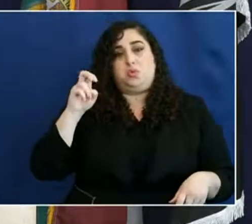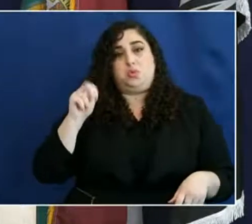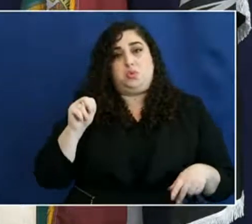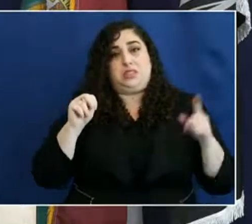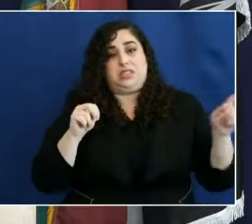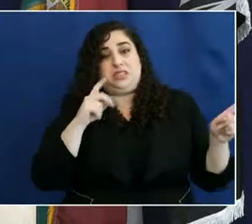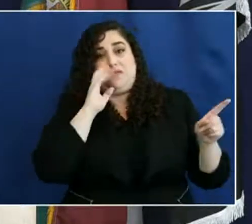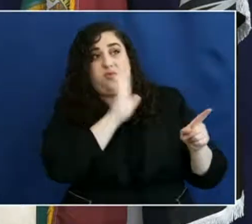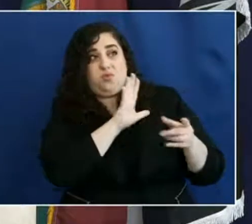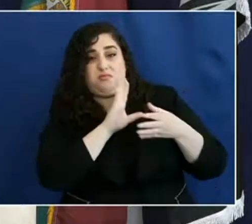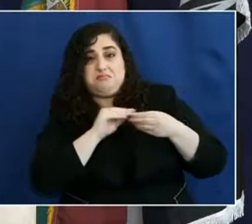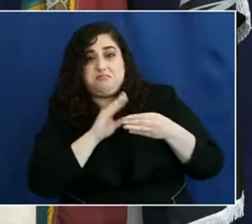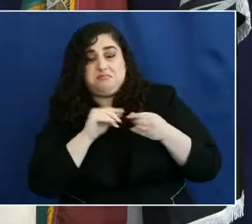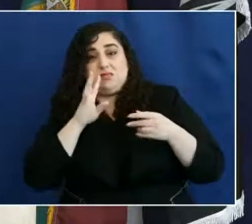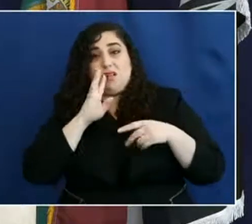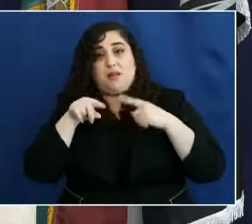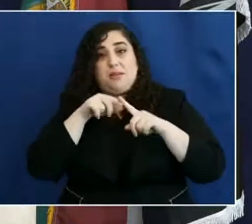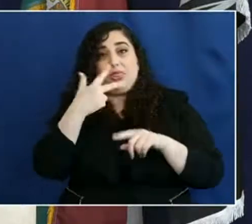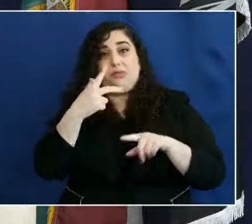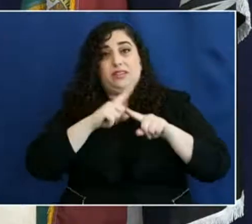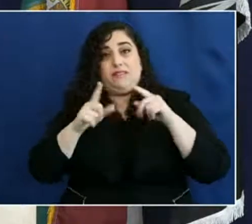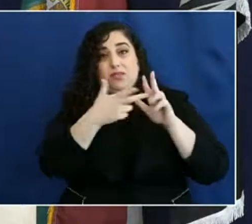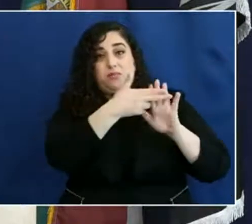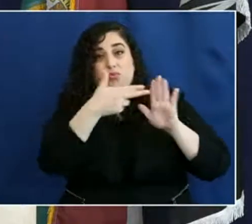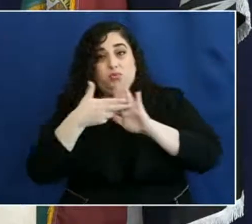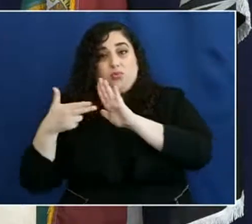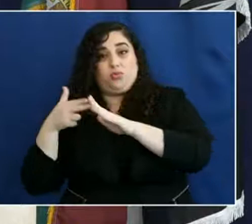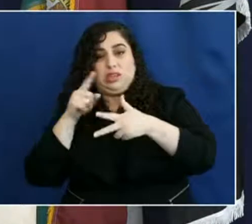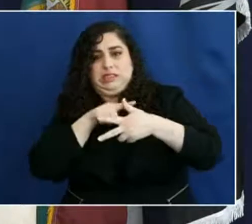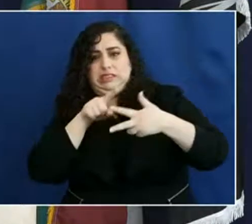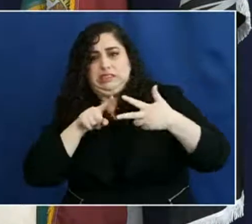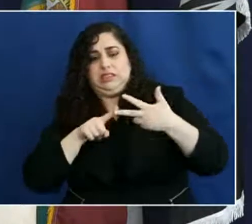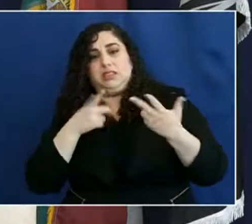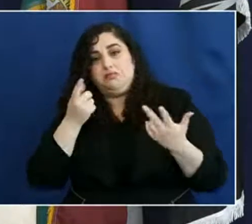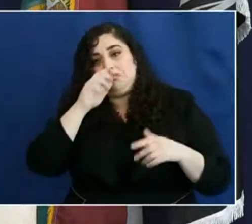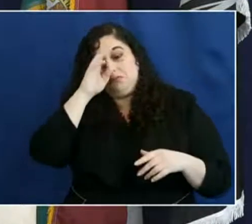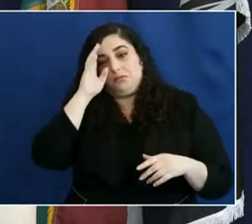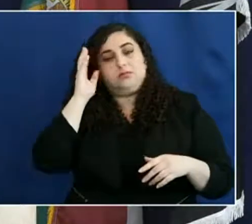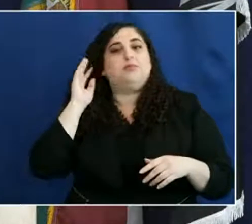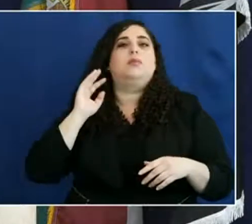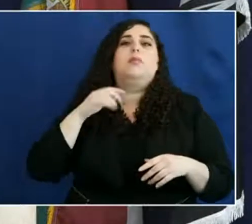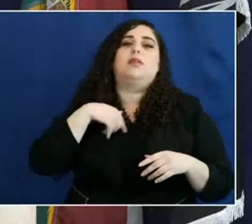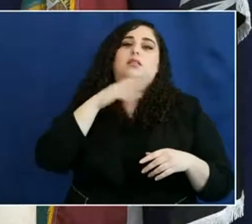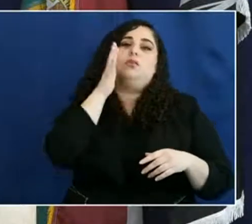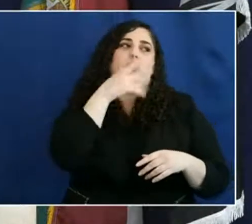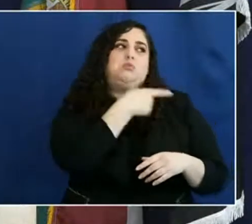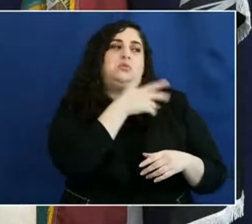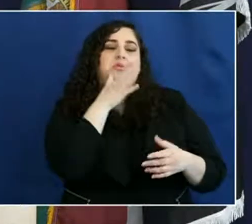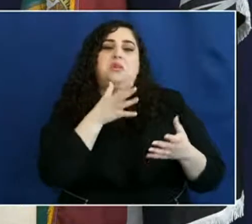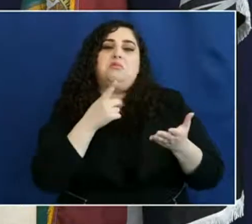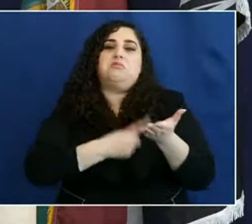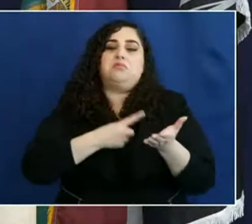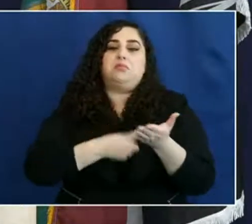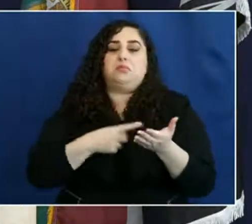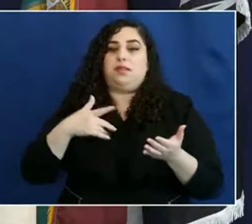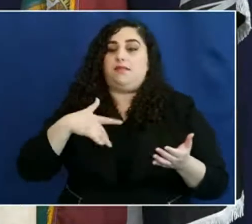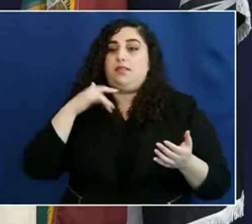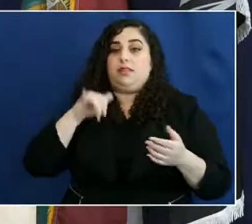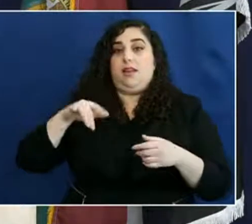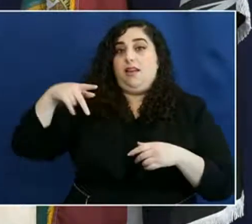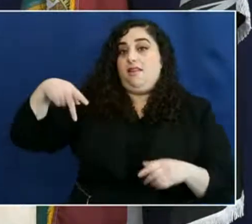of vaccines in terms of where they go. My general sense, and I'll let Dr. Wooten address this, is, you know, we distribute Pfizer and Moderna,